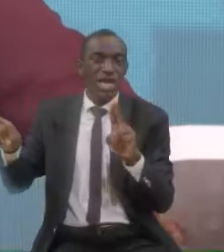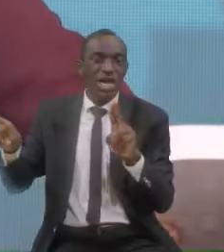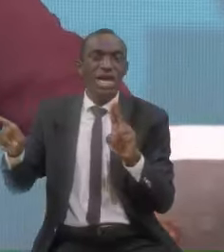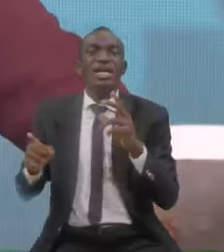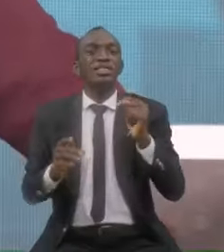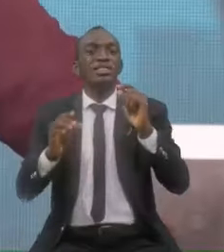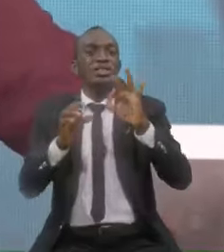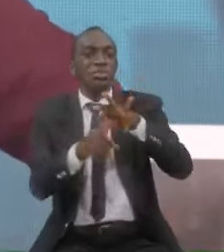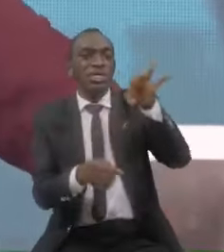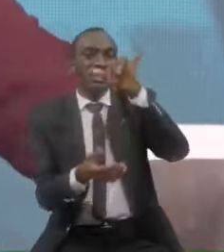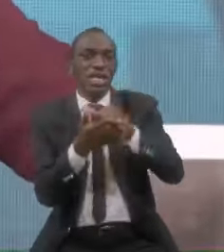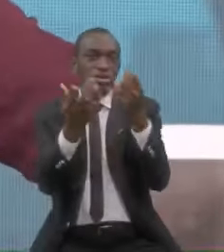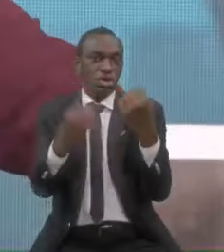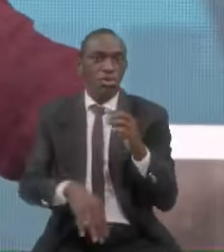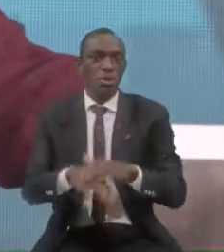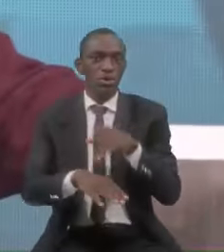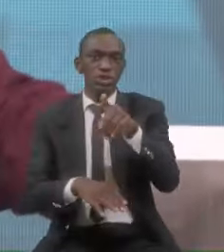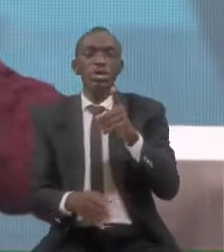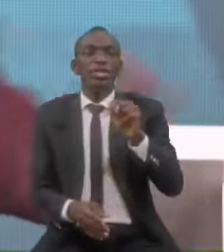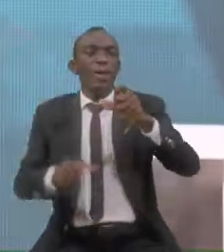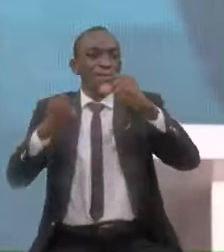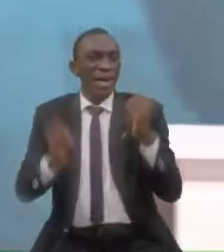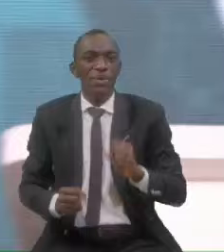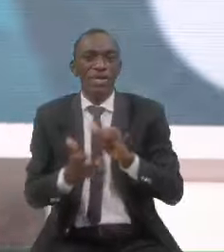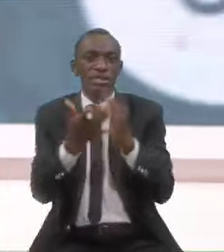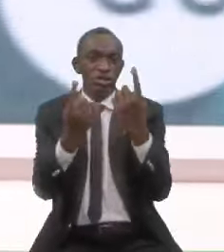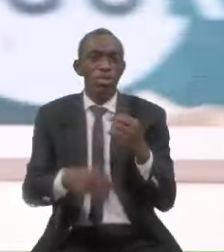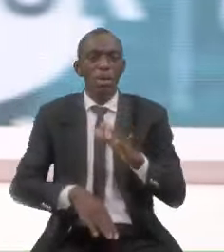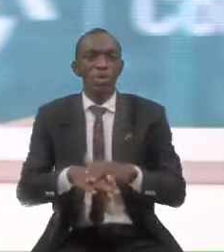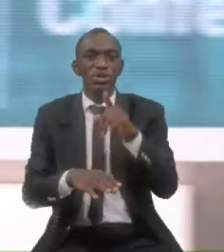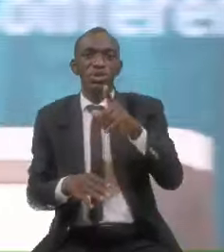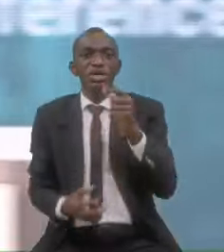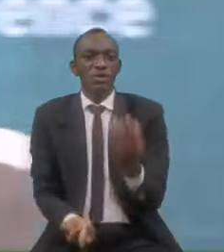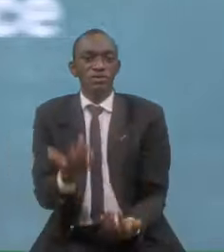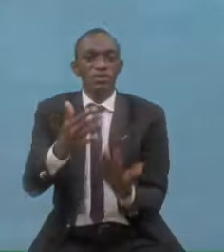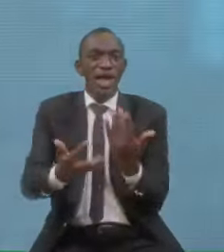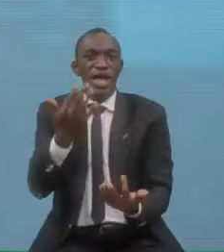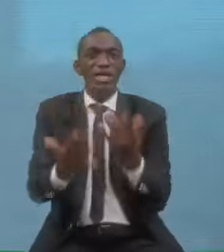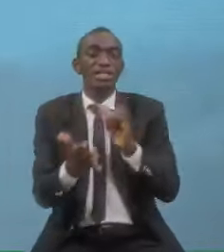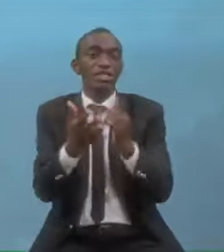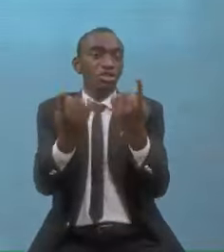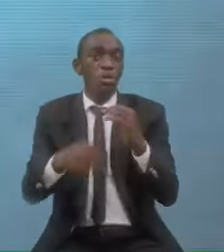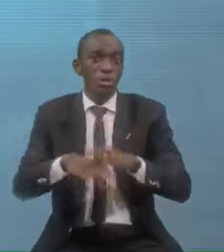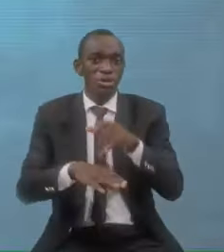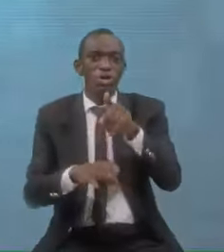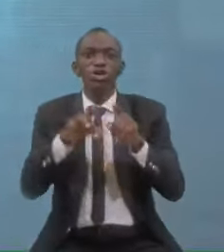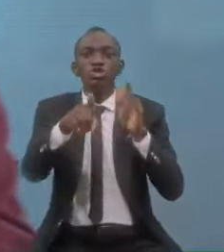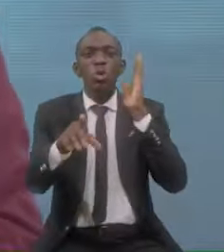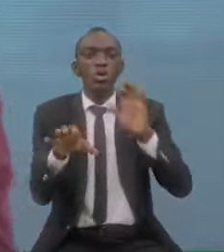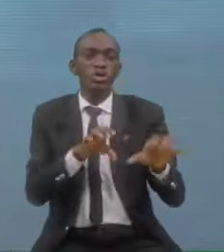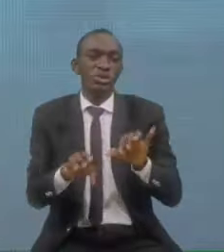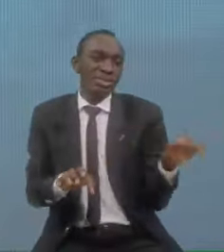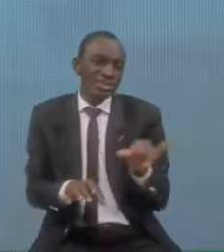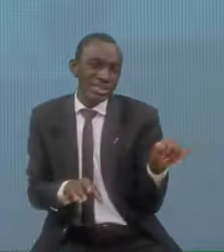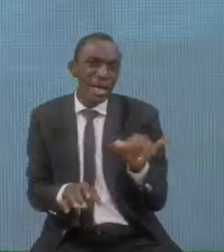that comes upon you, the fire that comes upon you, you will do the same, you will do